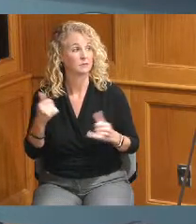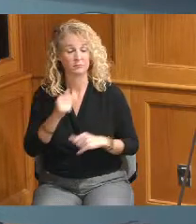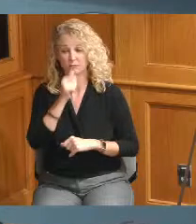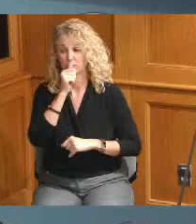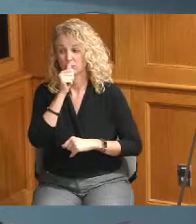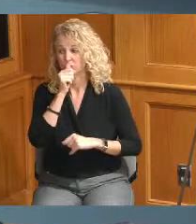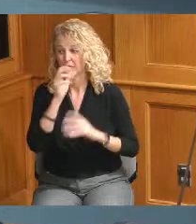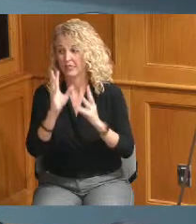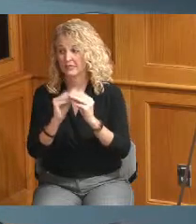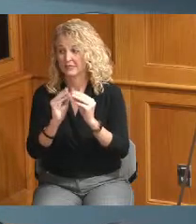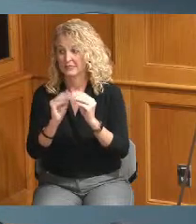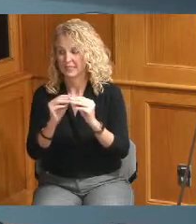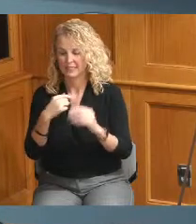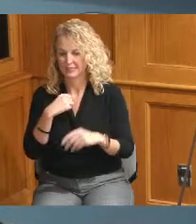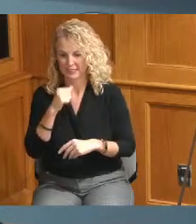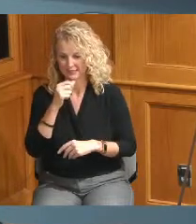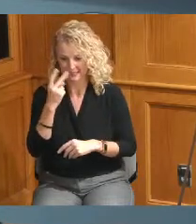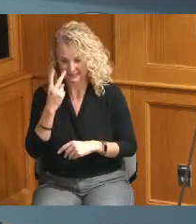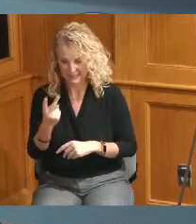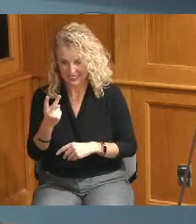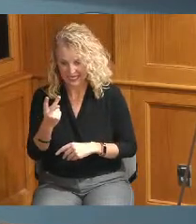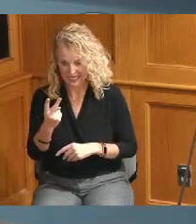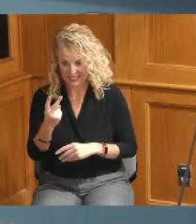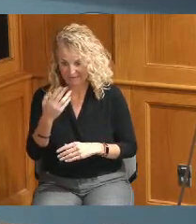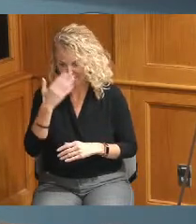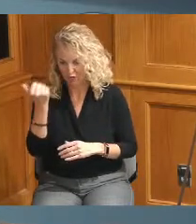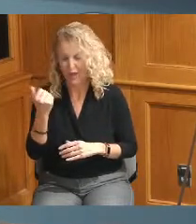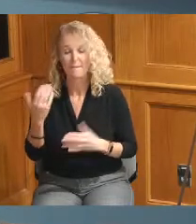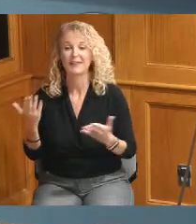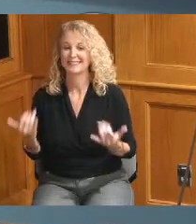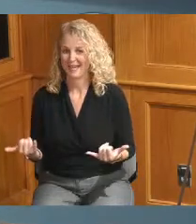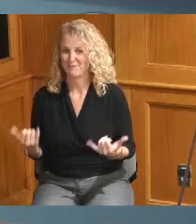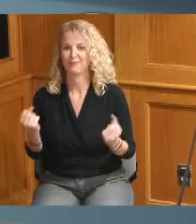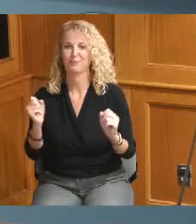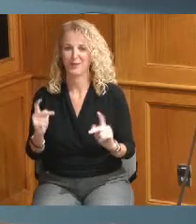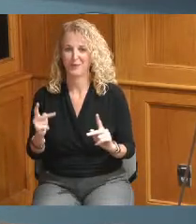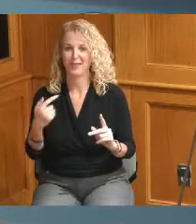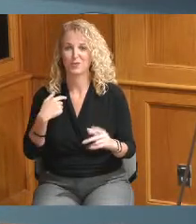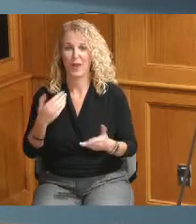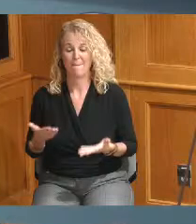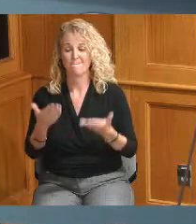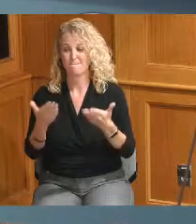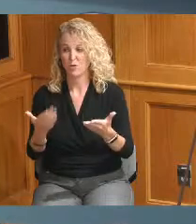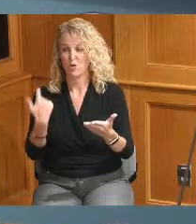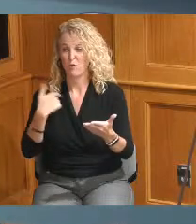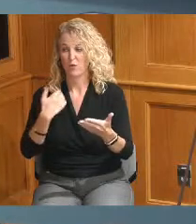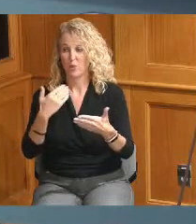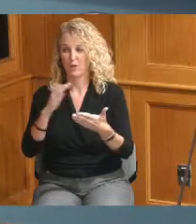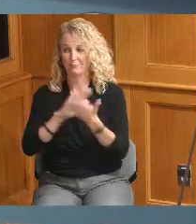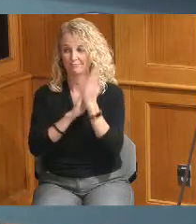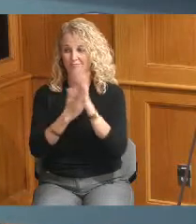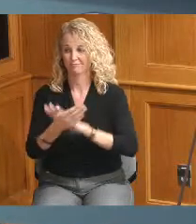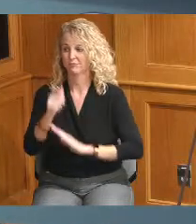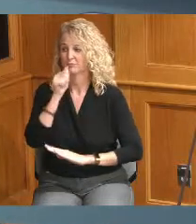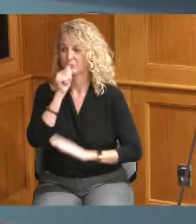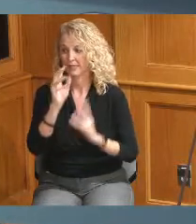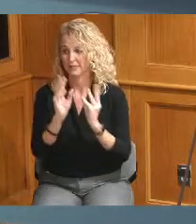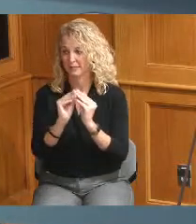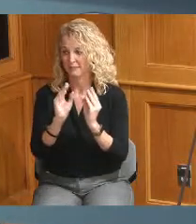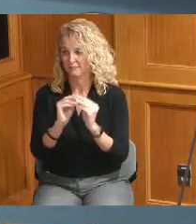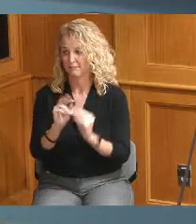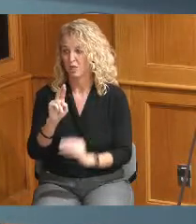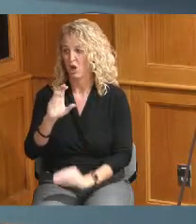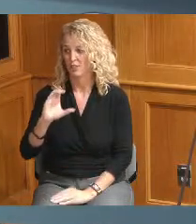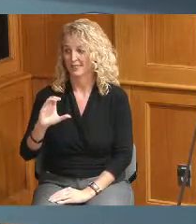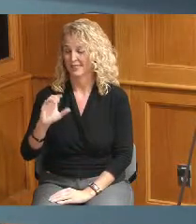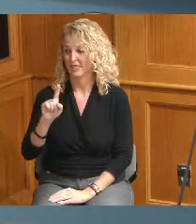executive session snuck in on me. I didn't have this on my original agenda, but here we are. So I'm going to move that we go into executive session pursuant to